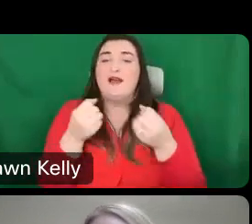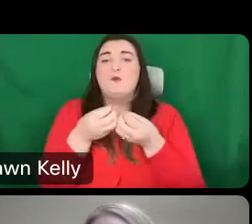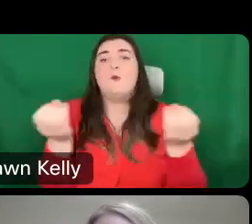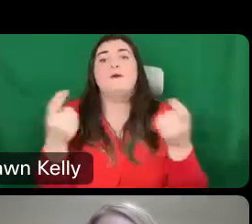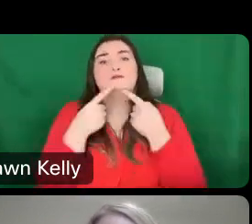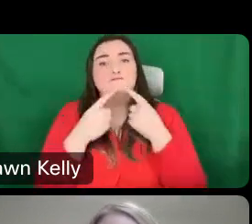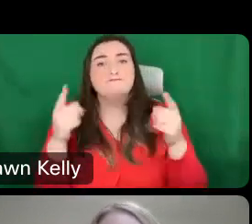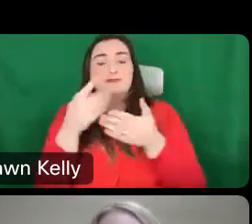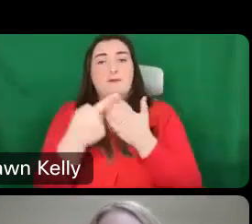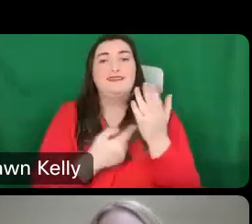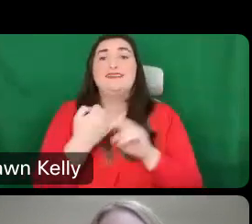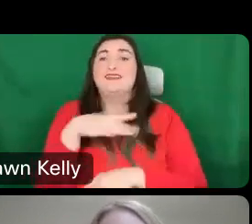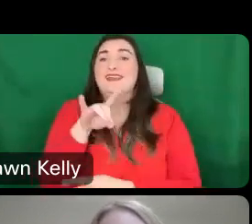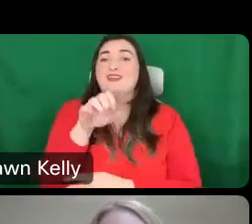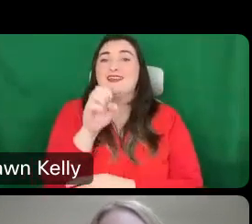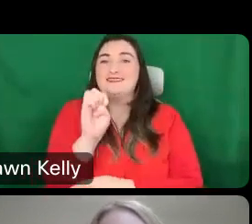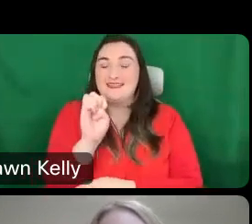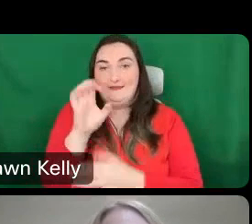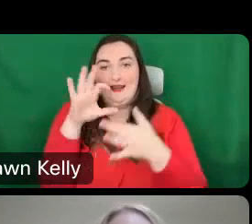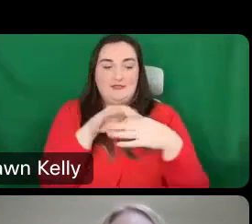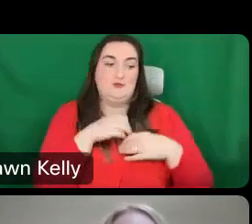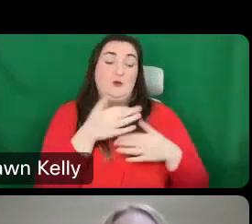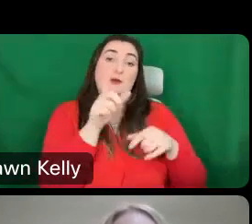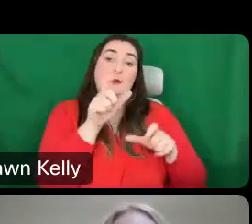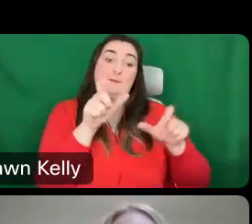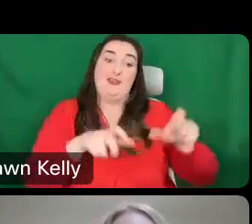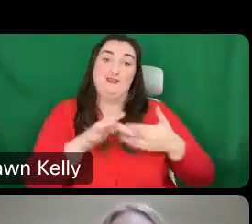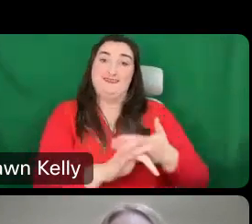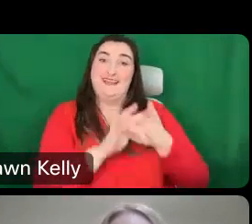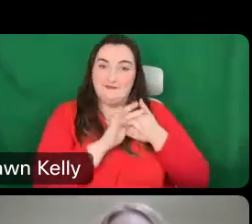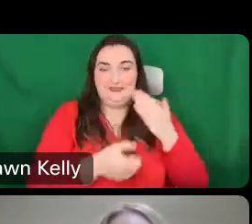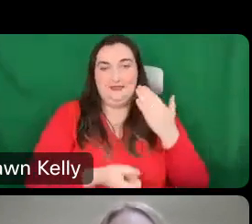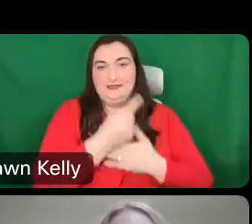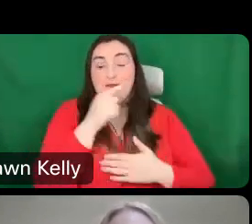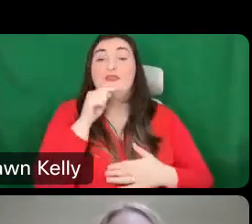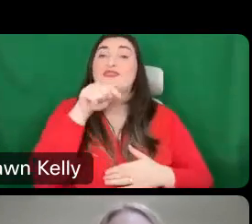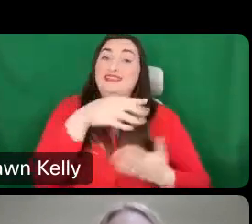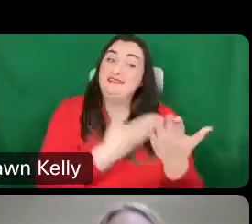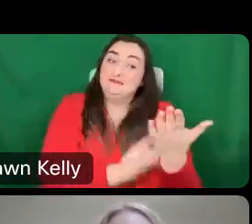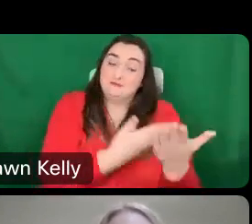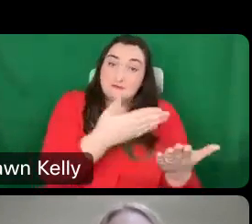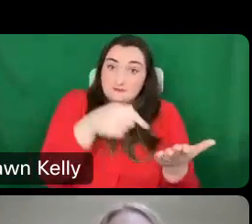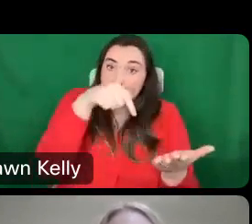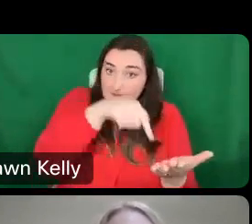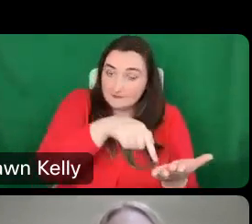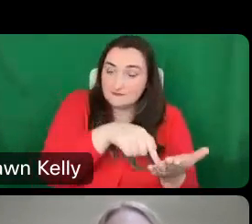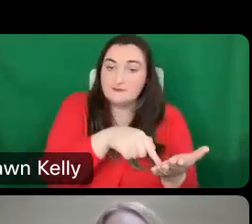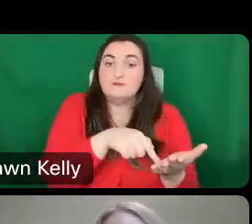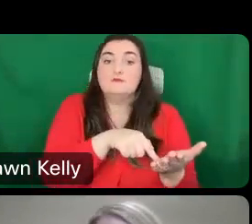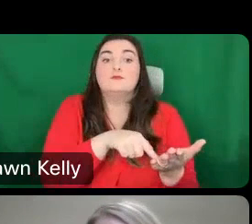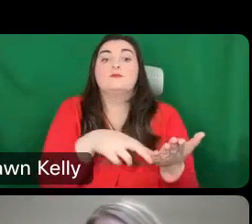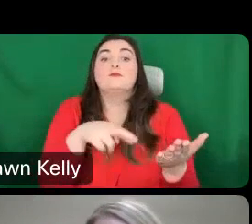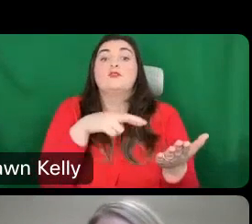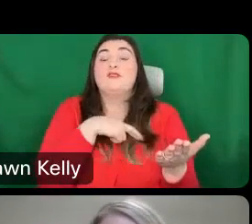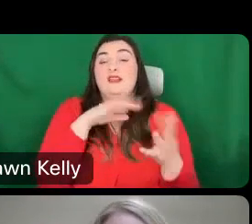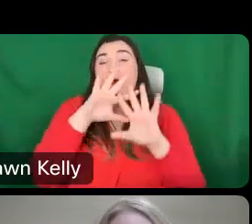policy within the HSE that applies to patient safety incidents, but this particular piece of legislation, the overarching principle